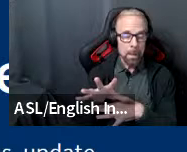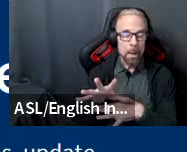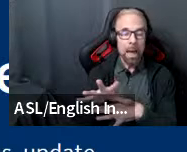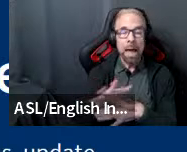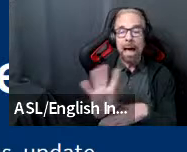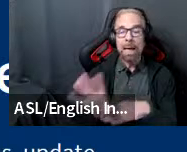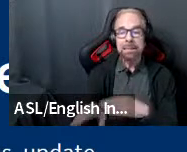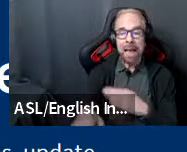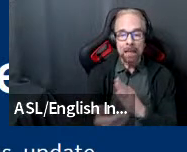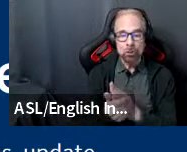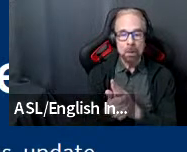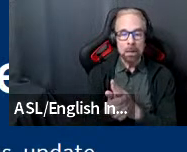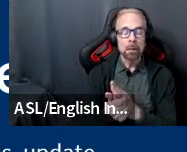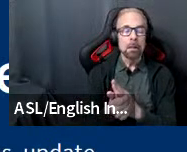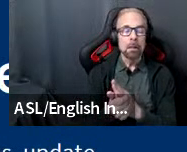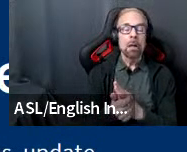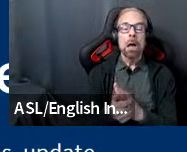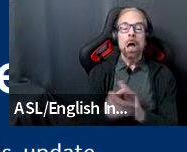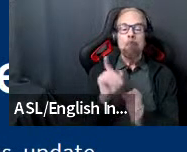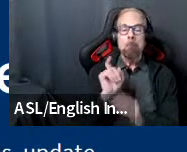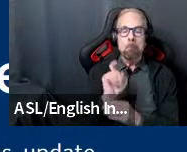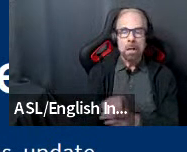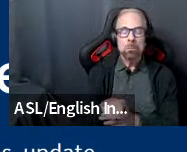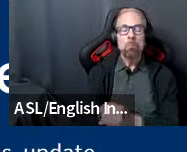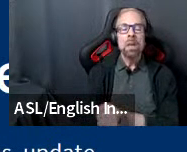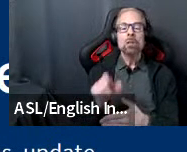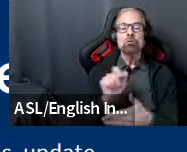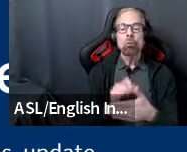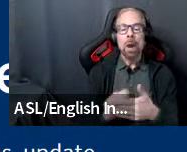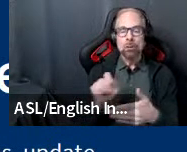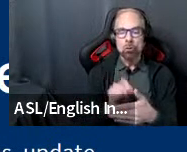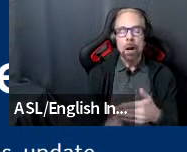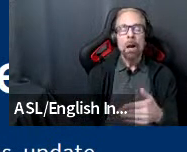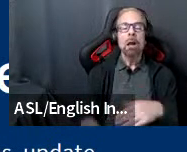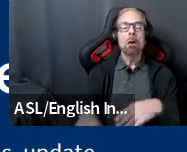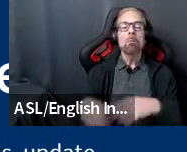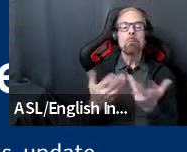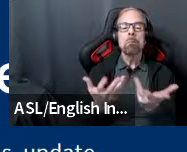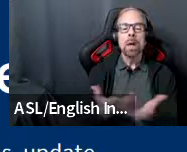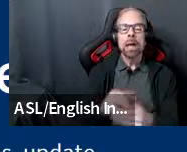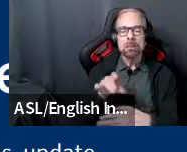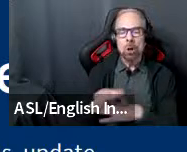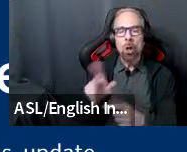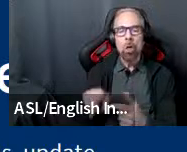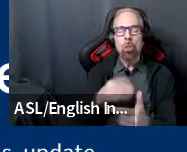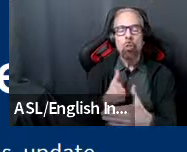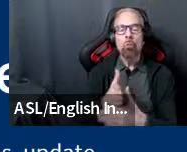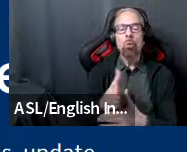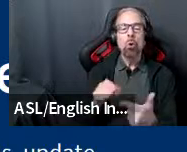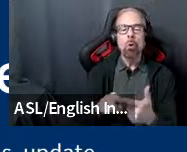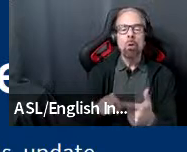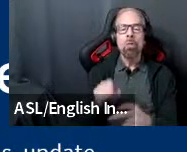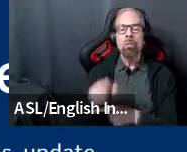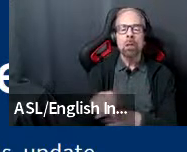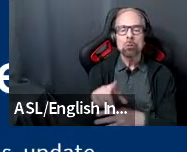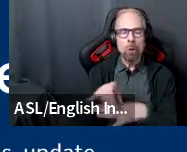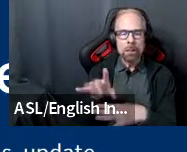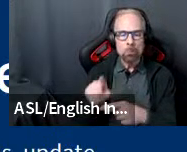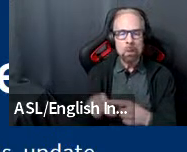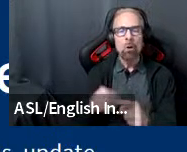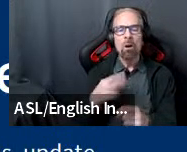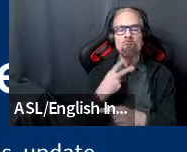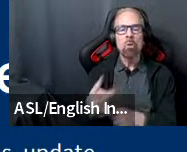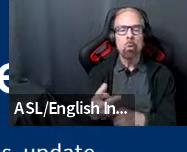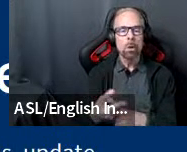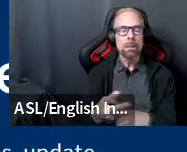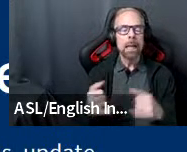attachments, they must be transcribed or submitted via the draft supplemental voicemail line. So we